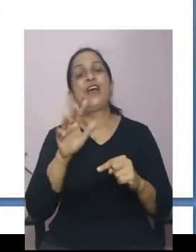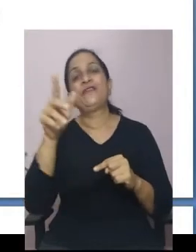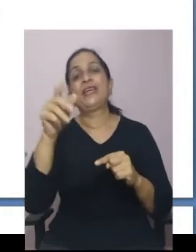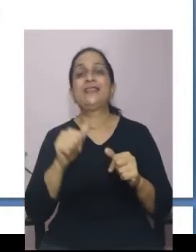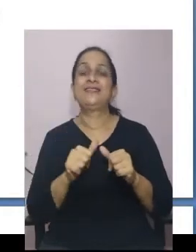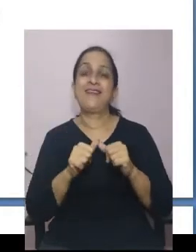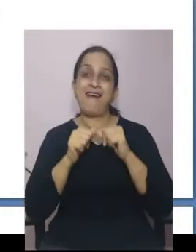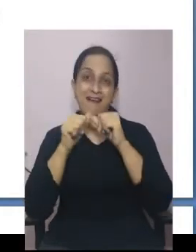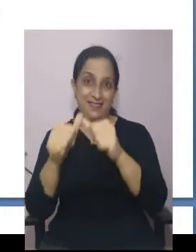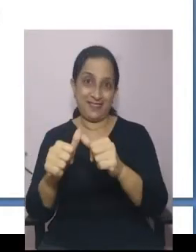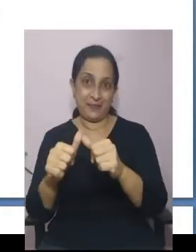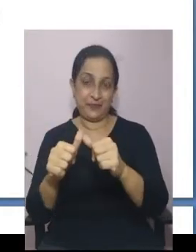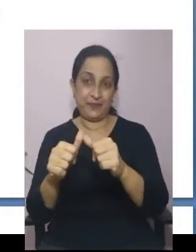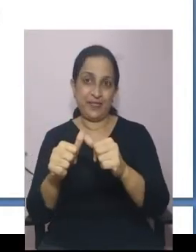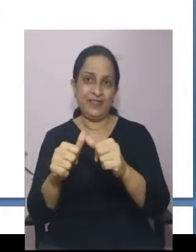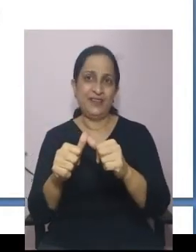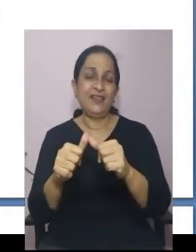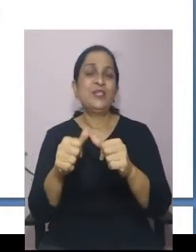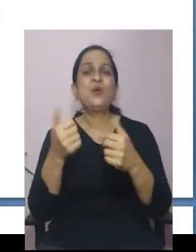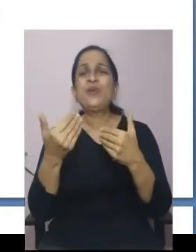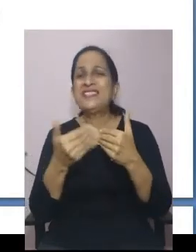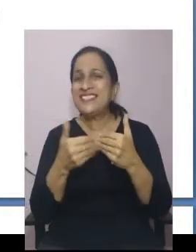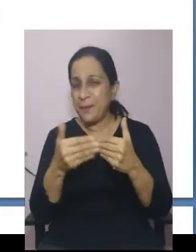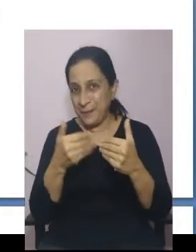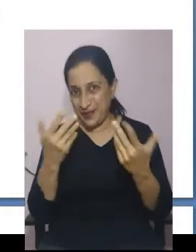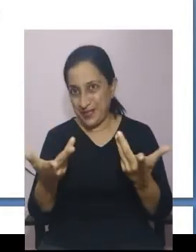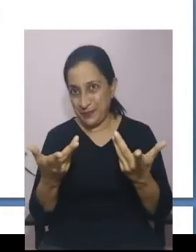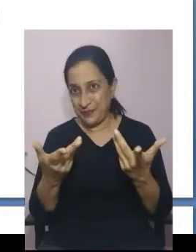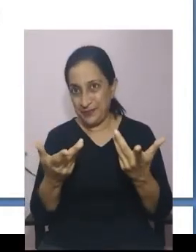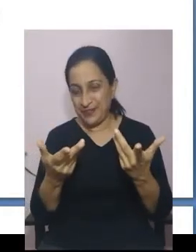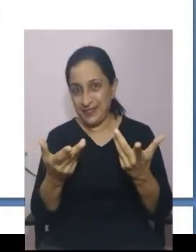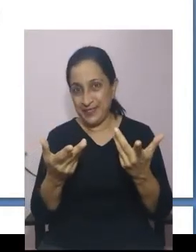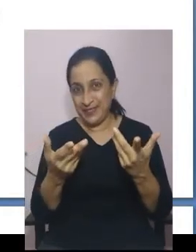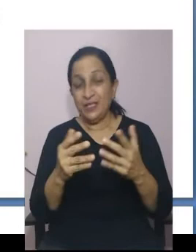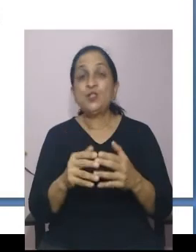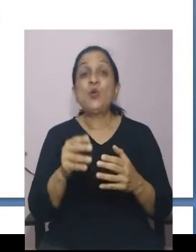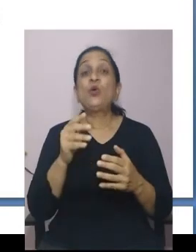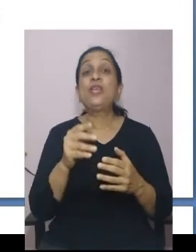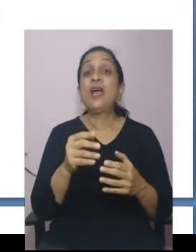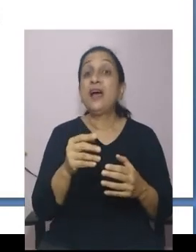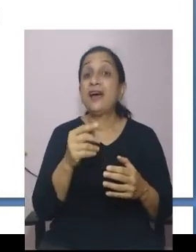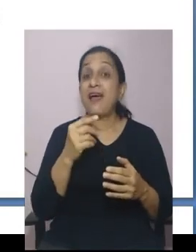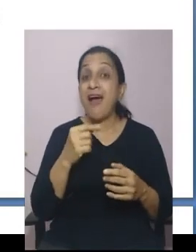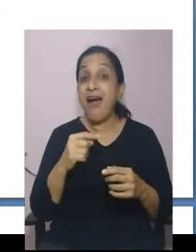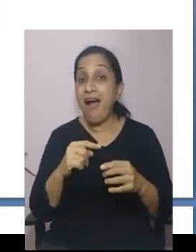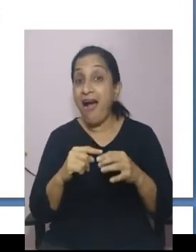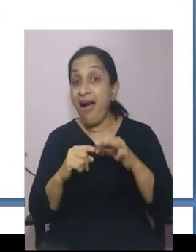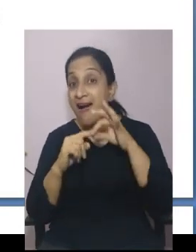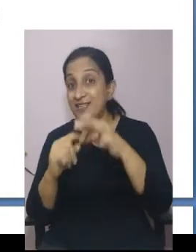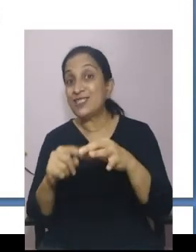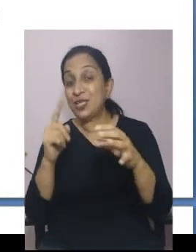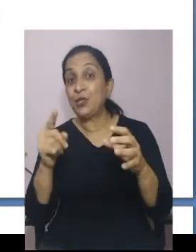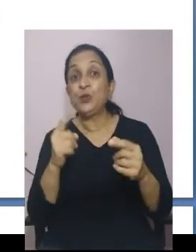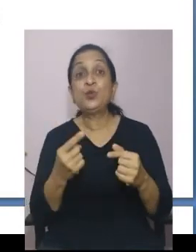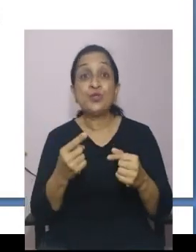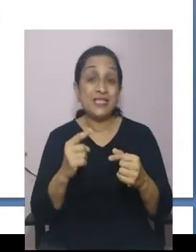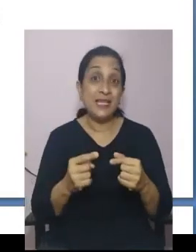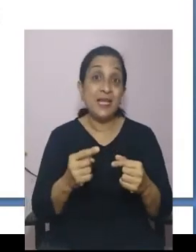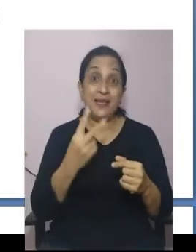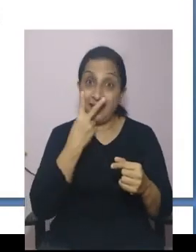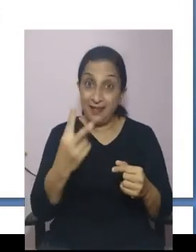So they want you to, they will be checking your capability to multiply by a constant as well as do